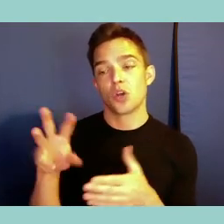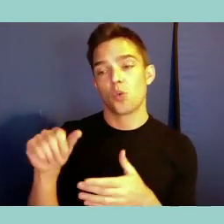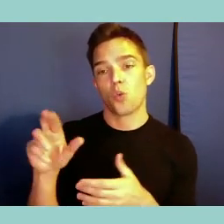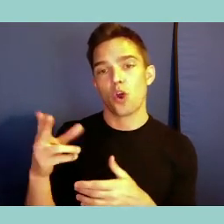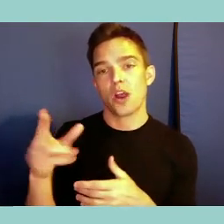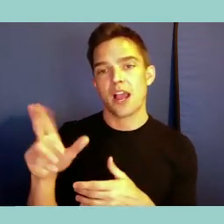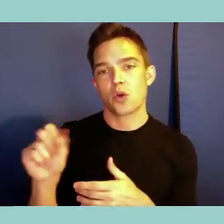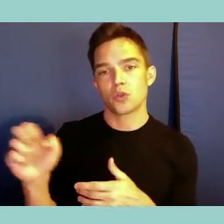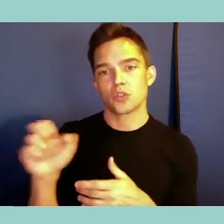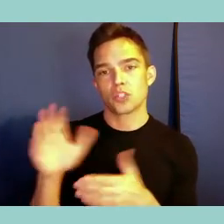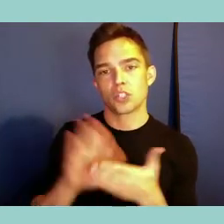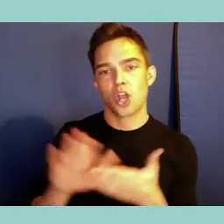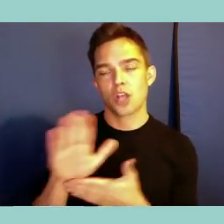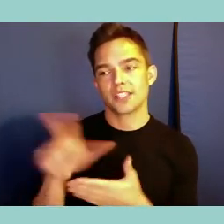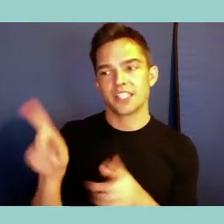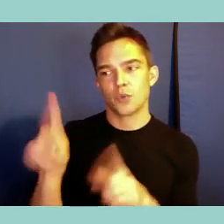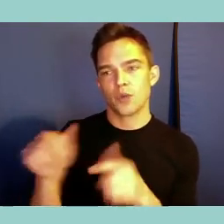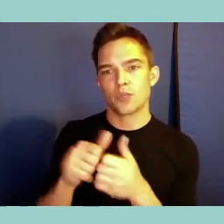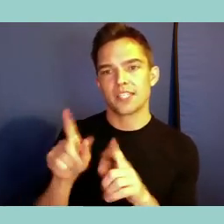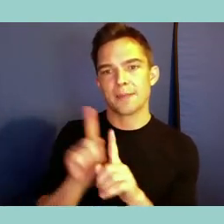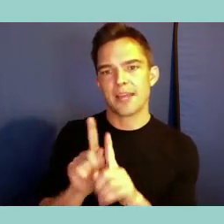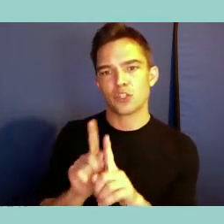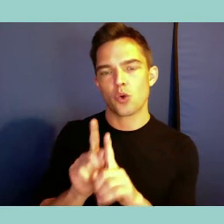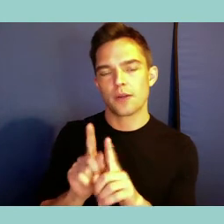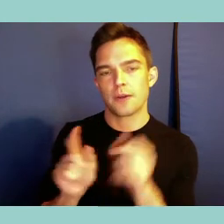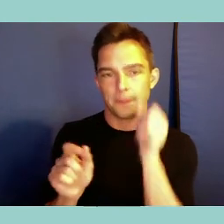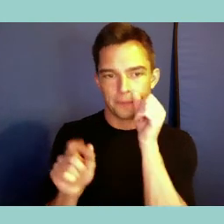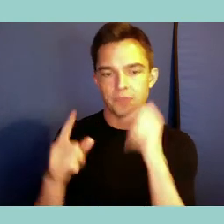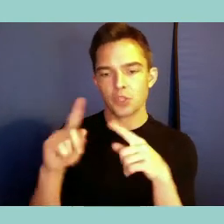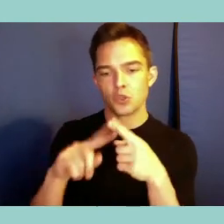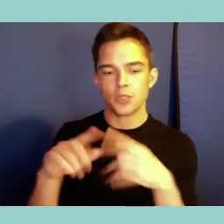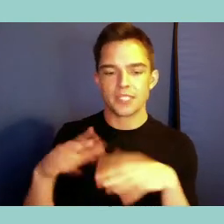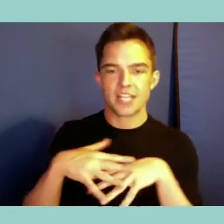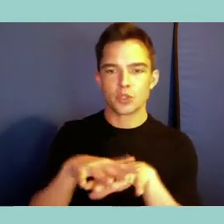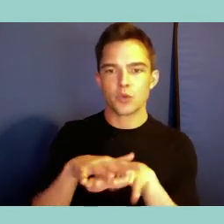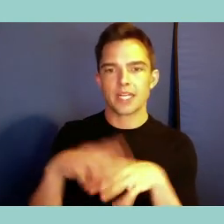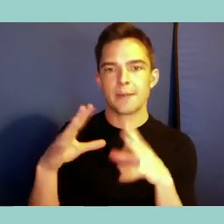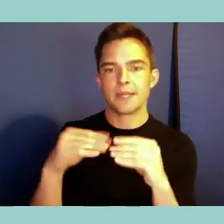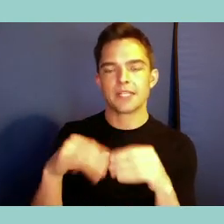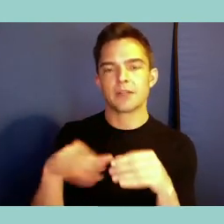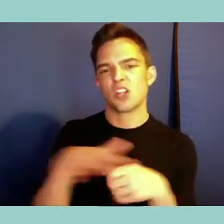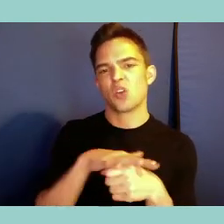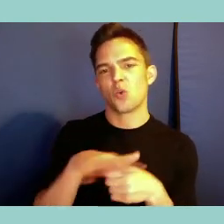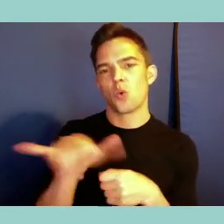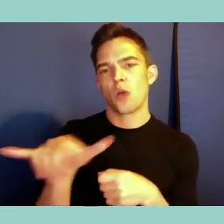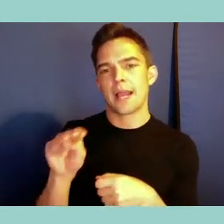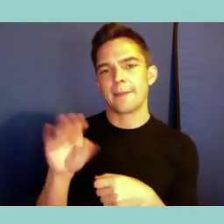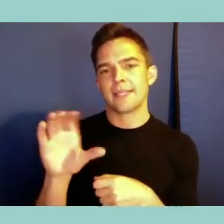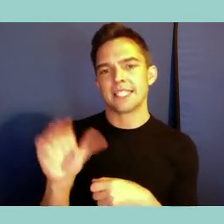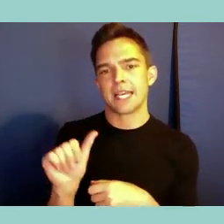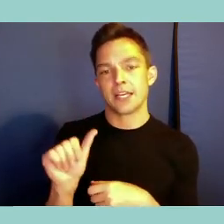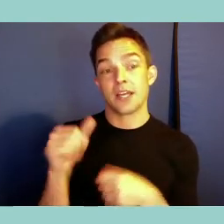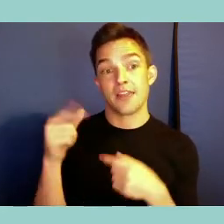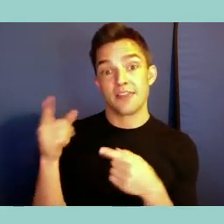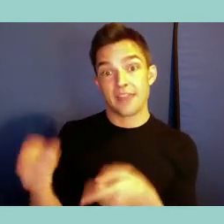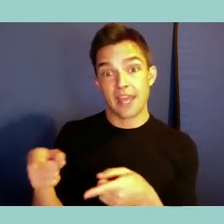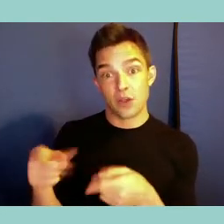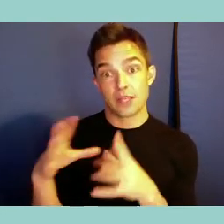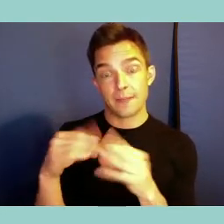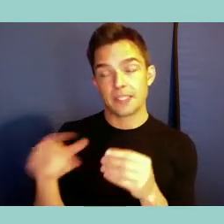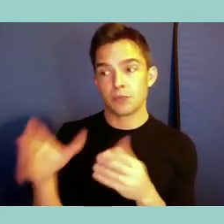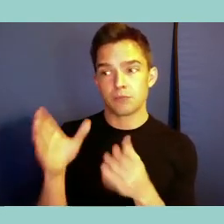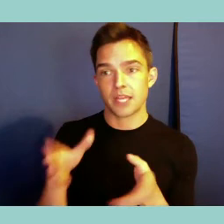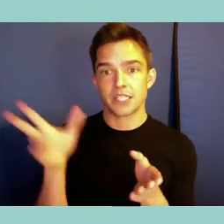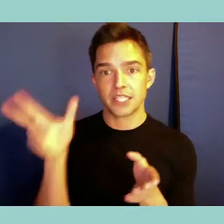College, and he was on his way with his mentor to an integrated meeting at the local YMCA. There at that meeting, he was going to